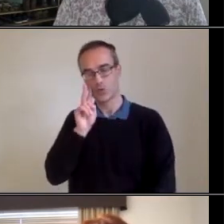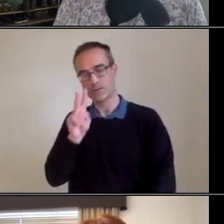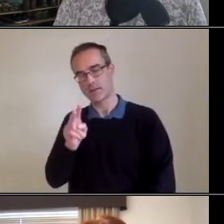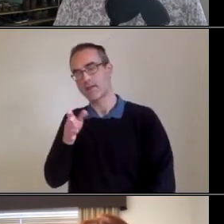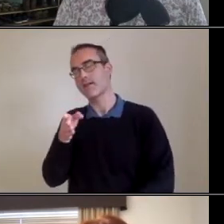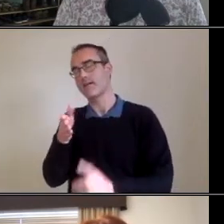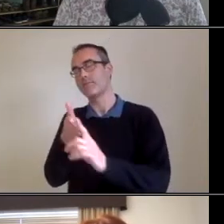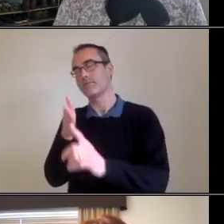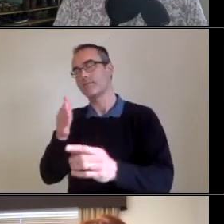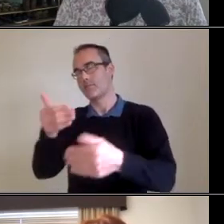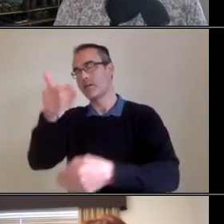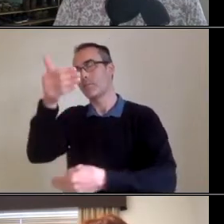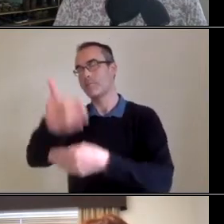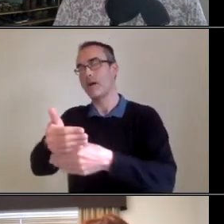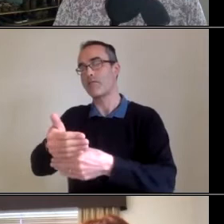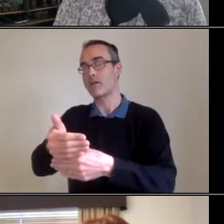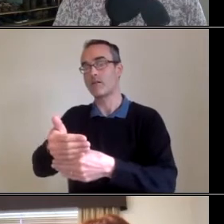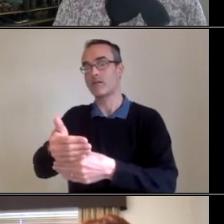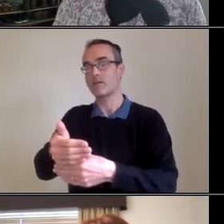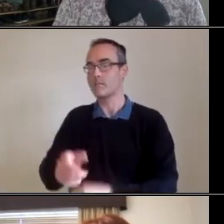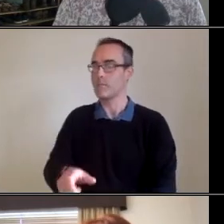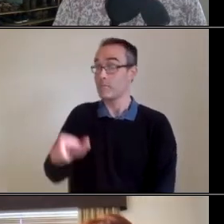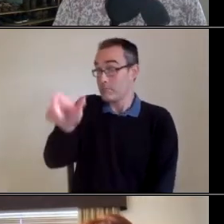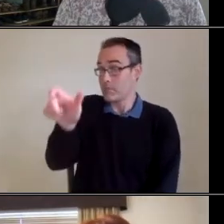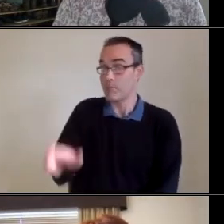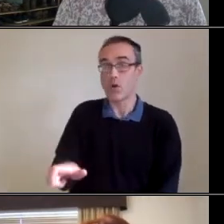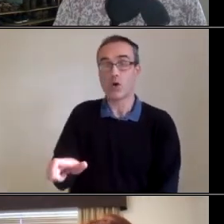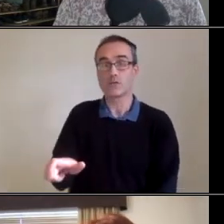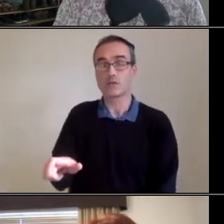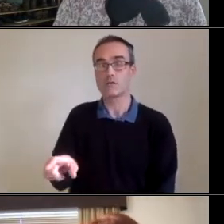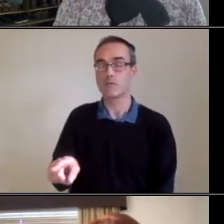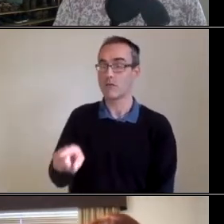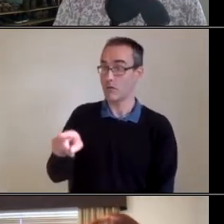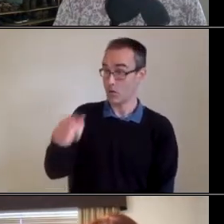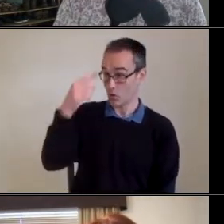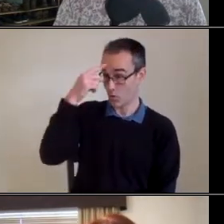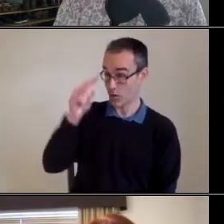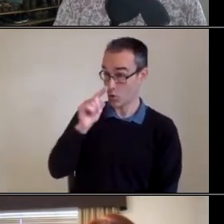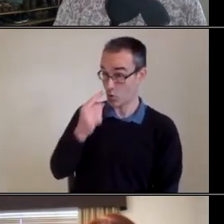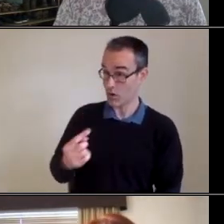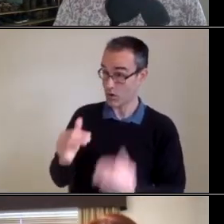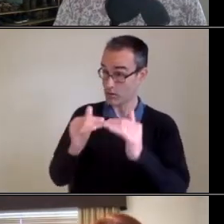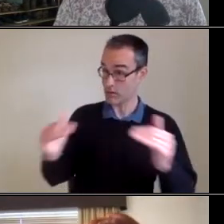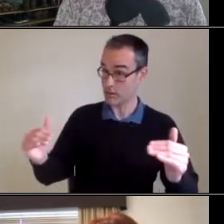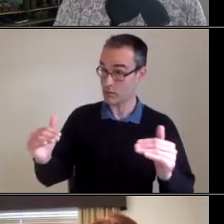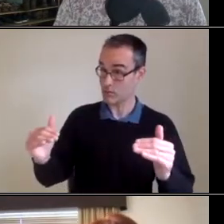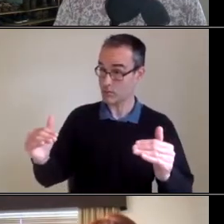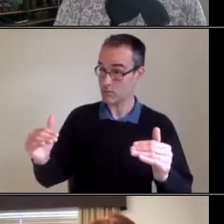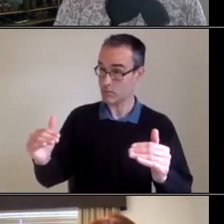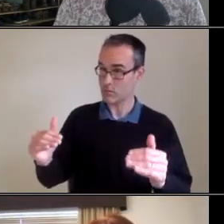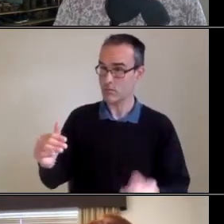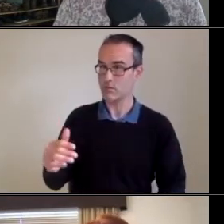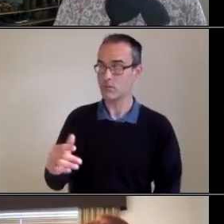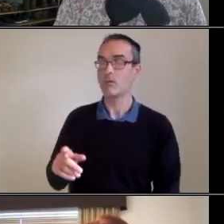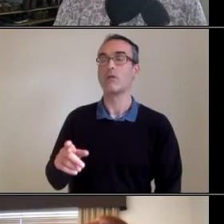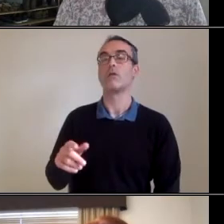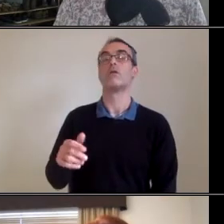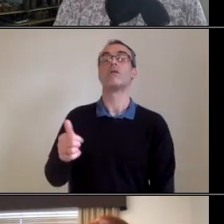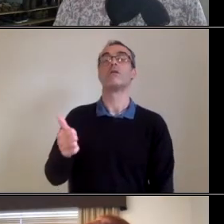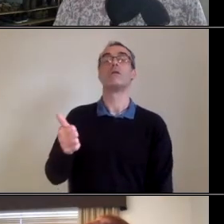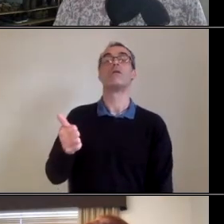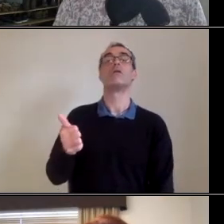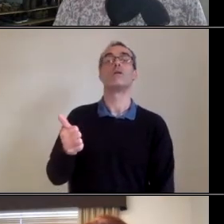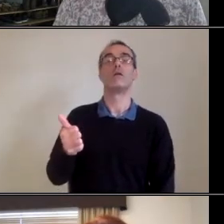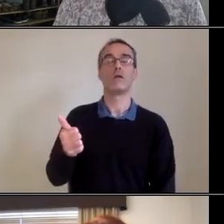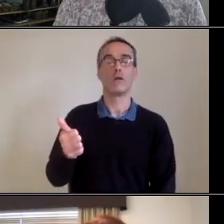my realm or my team, but I'm not able to do that because, for example, there's no diverse talent to pull from. And you start to